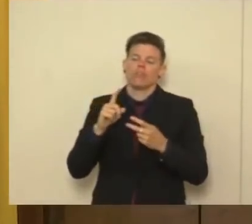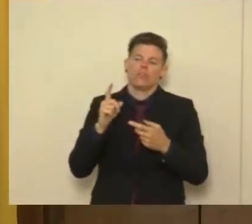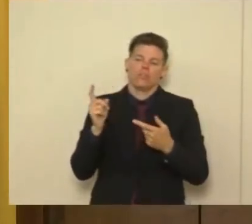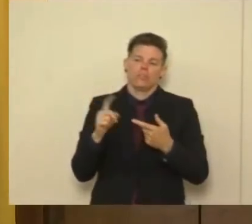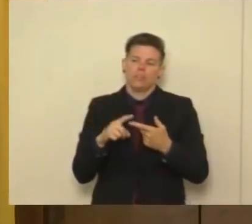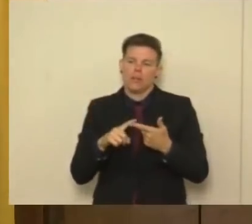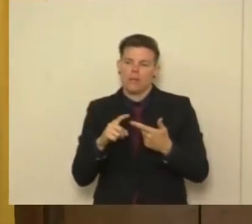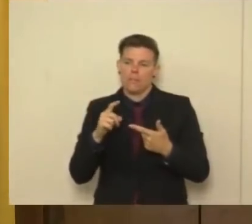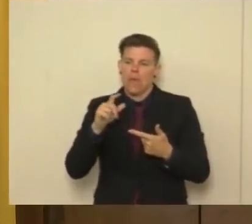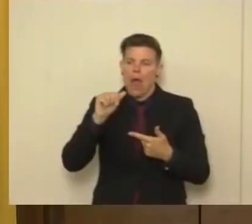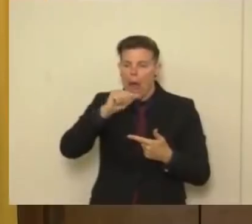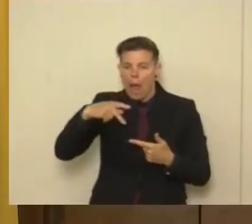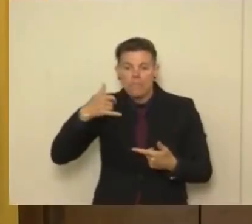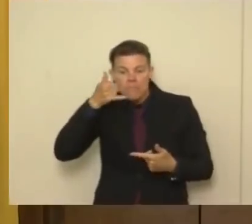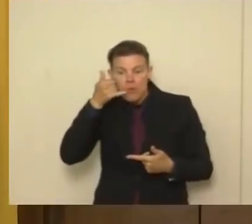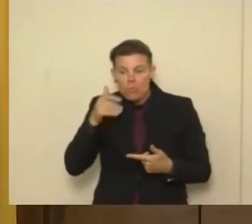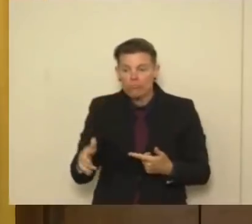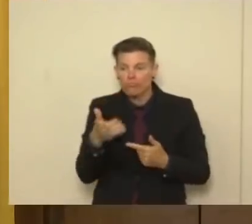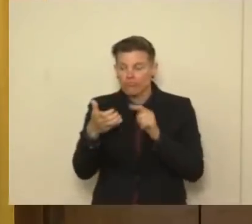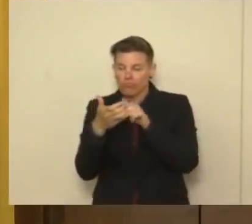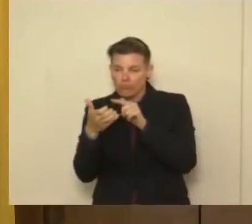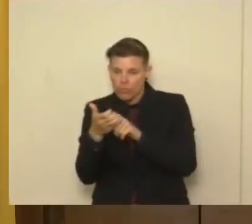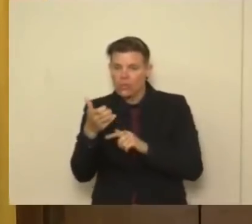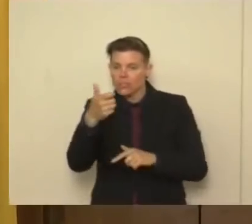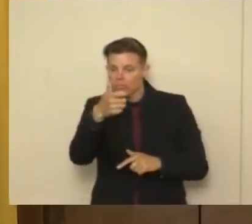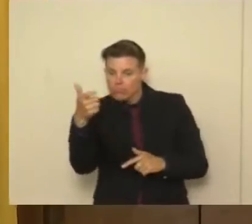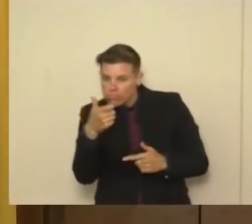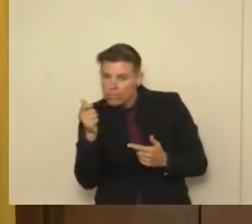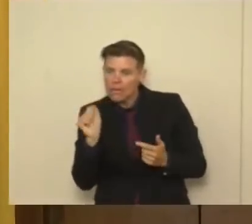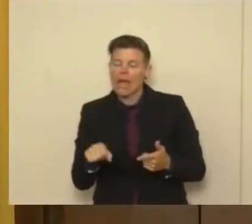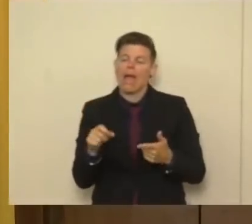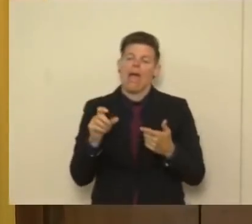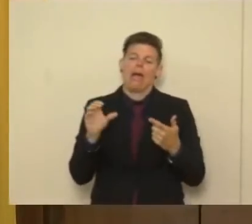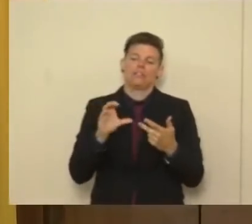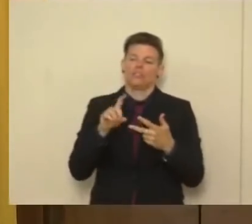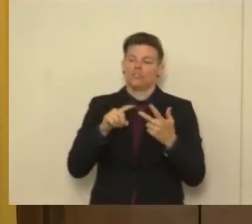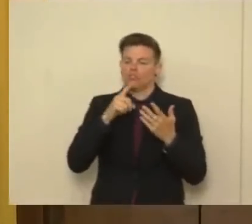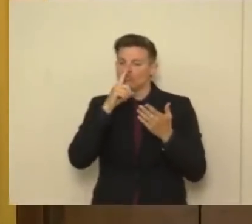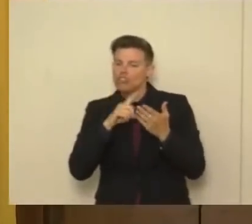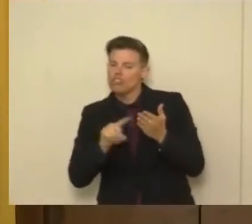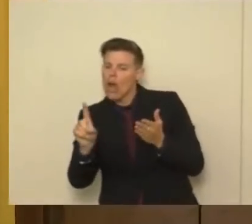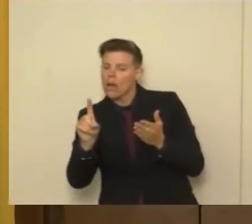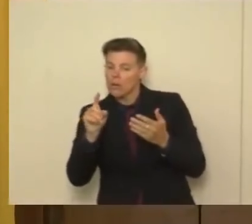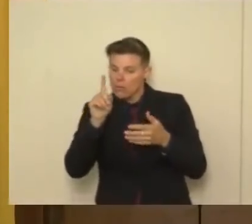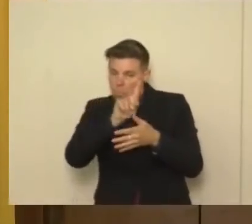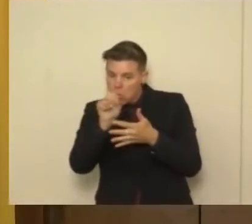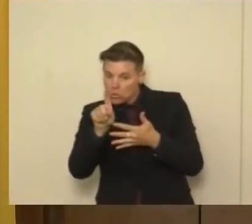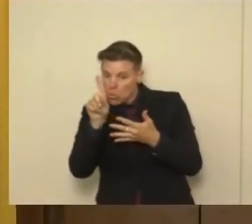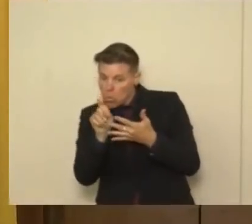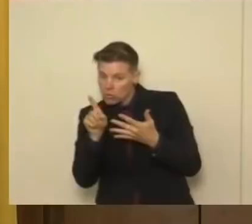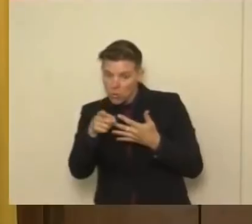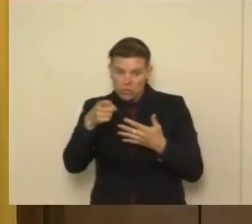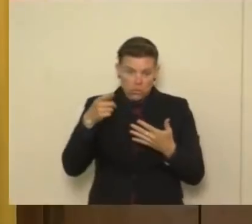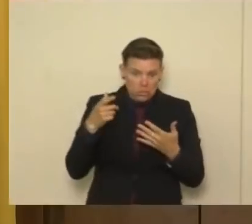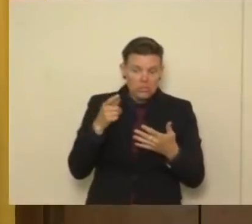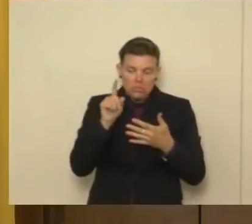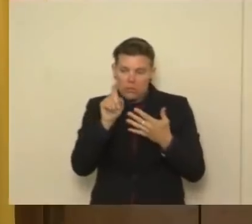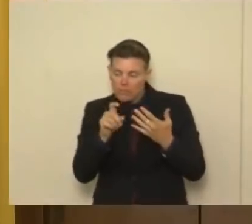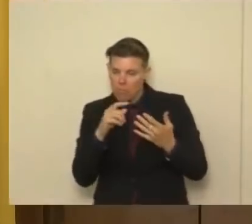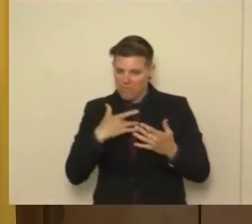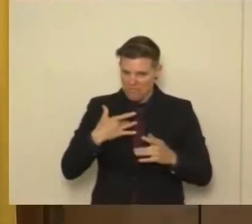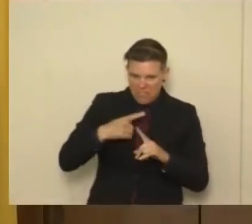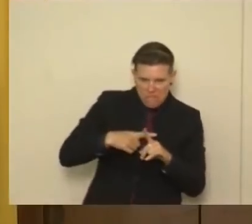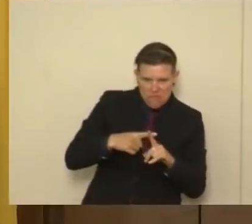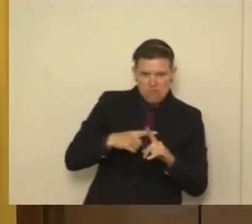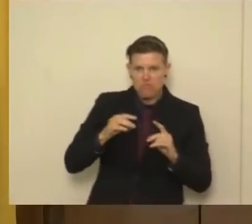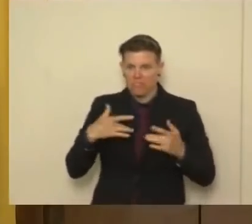apps on people's smartphones so that they do a check-in. I don't think I have a fever. I feel just fine. I don't have any other